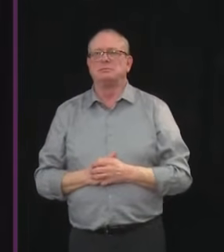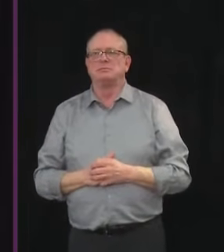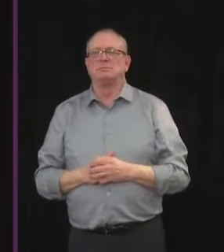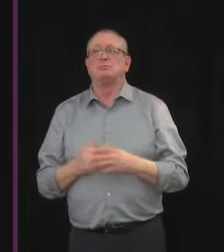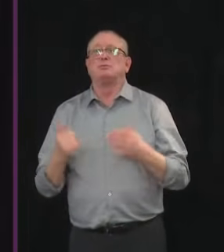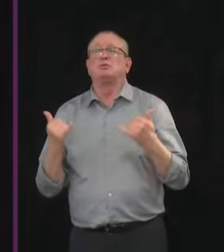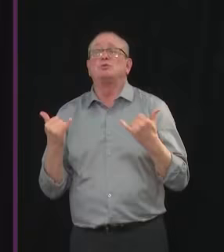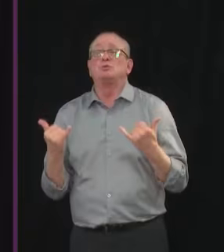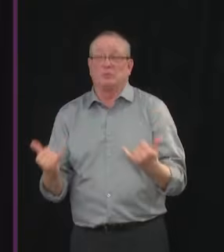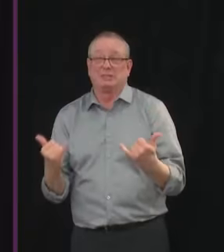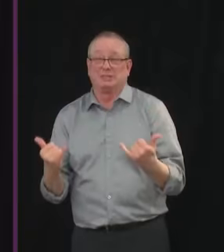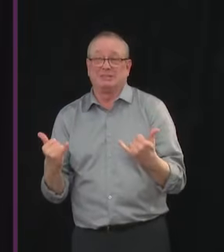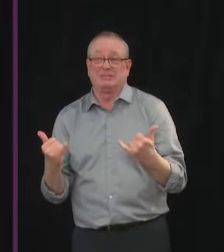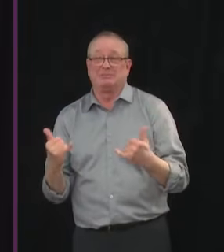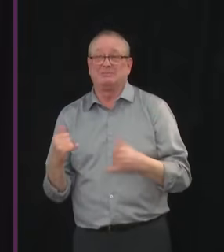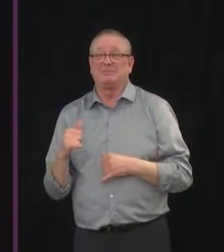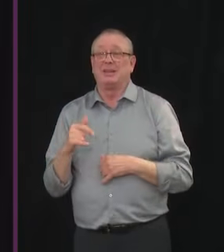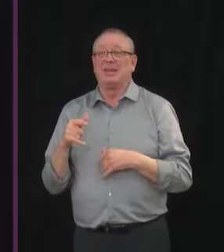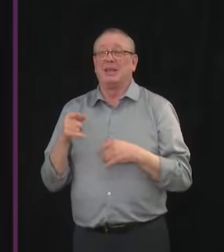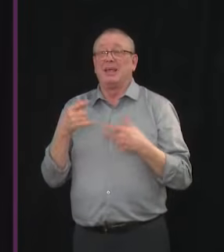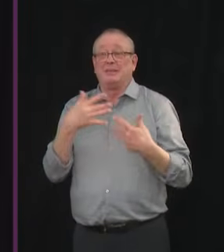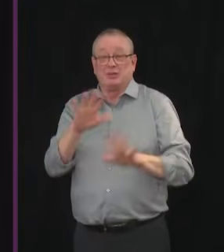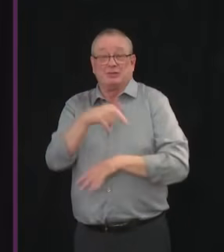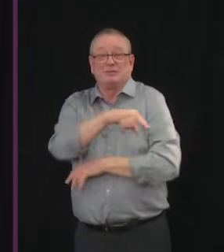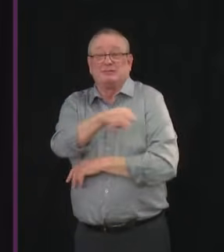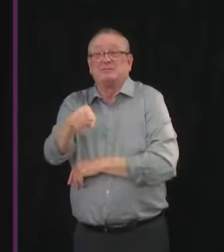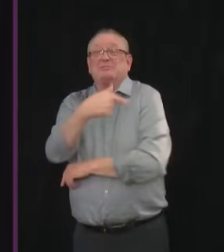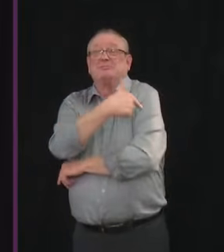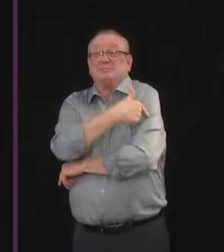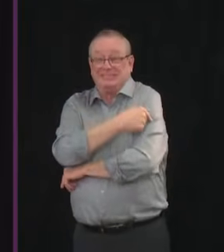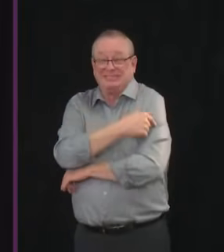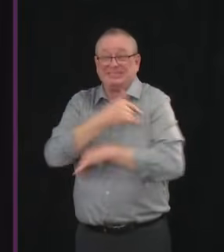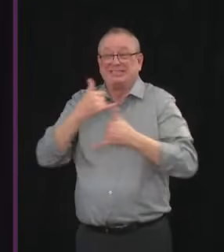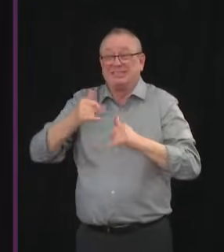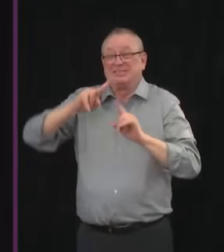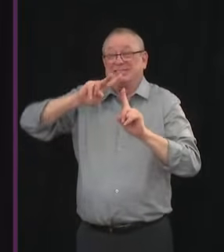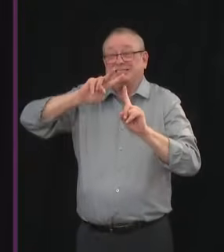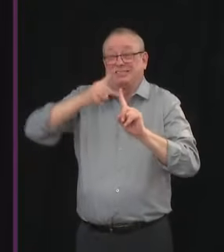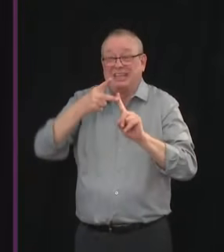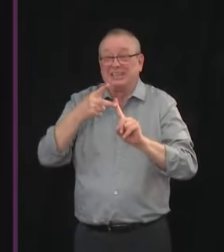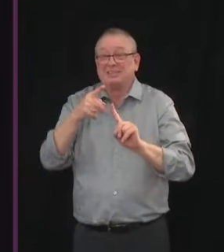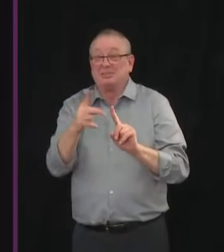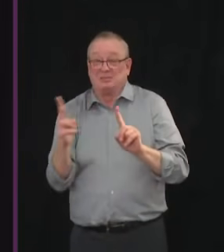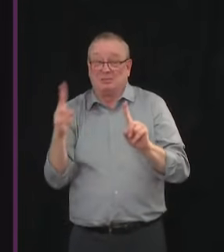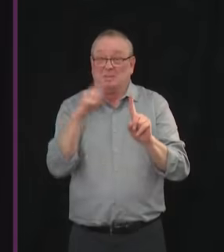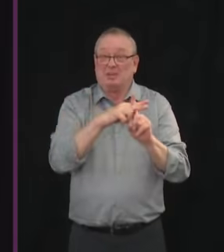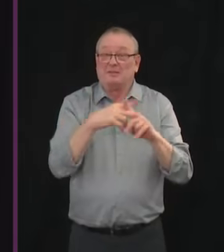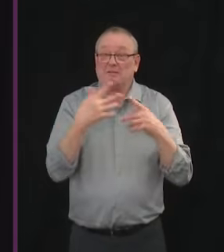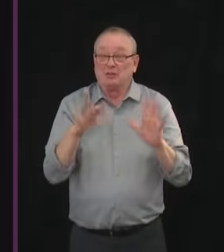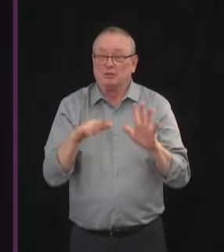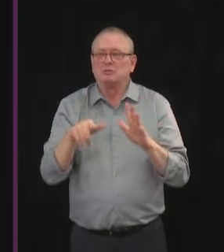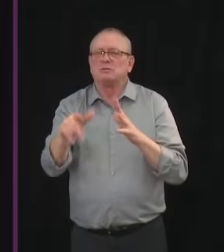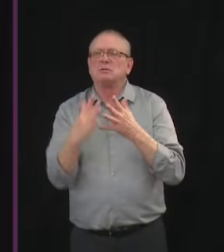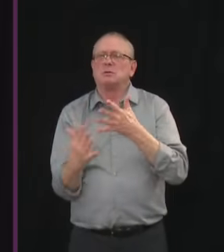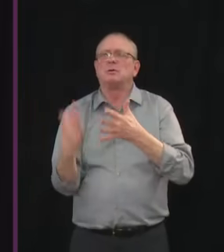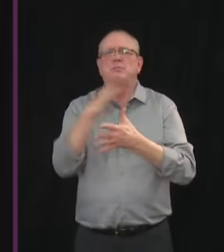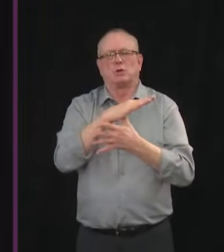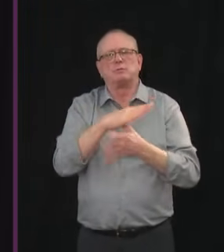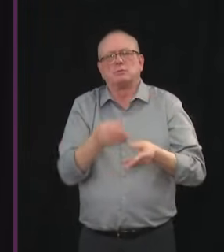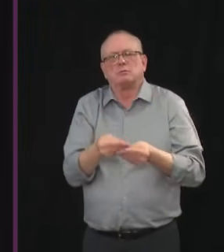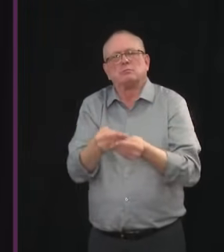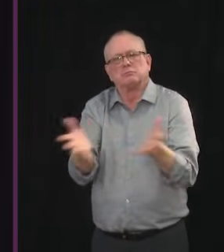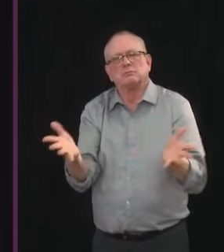been booked. And I don't have the specific information. Of course, the details on the